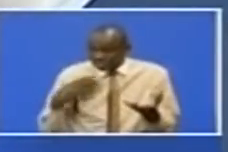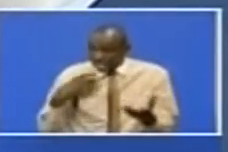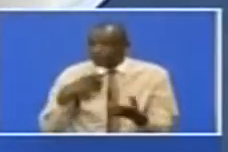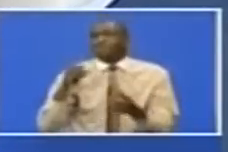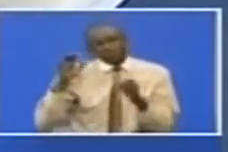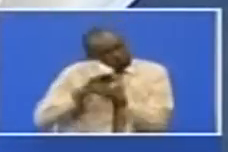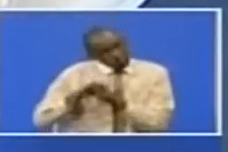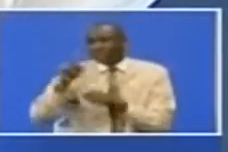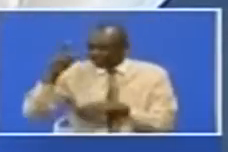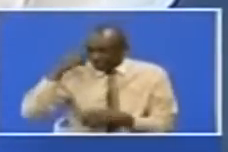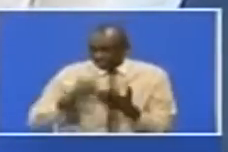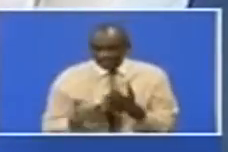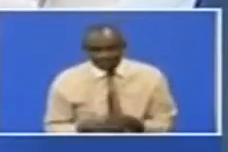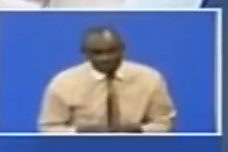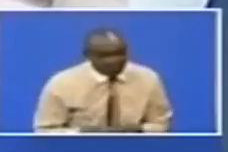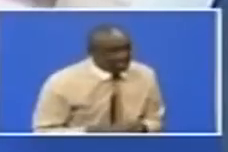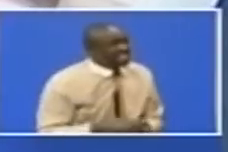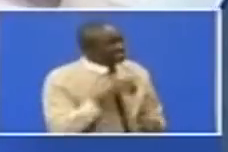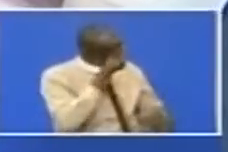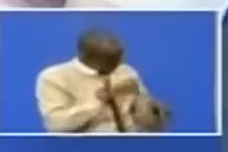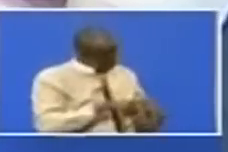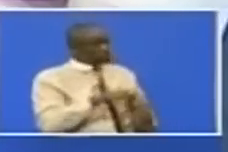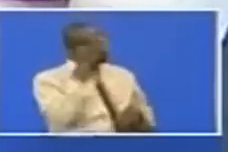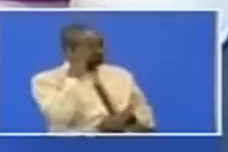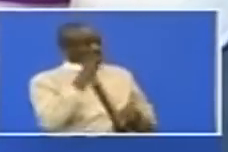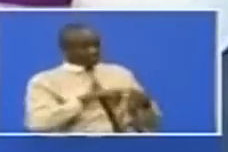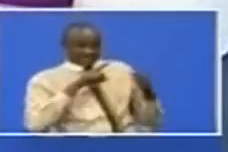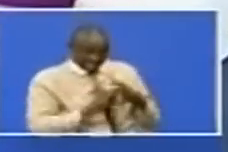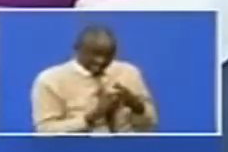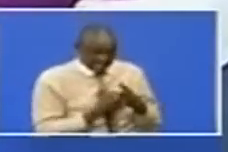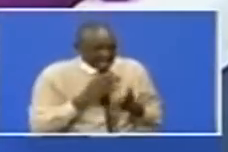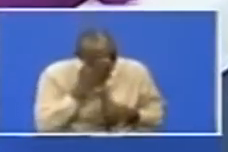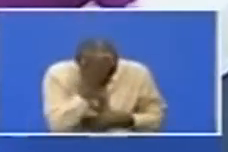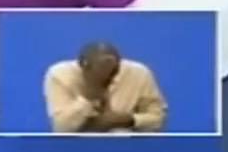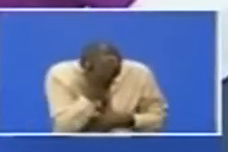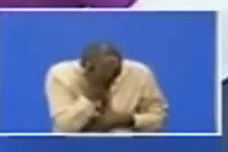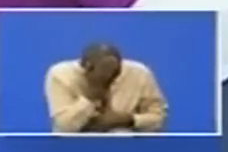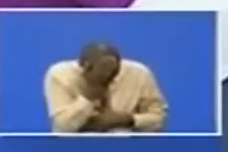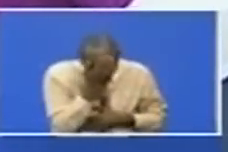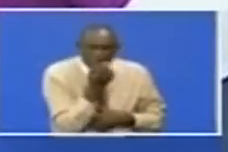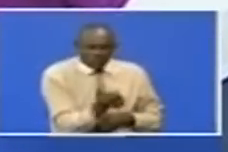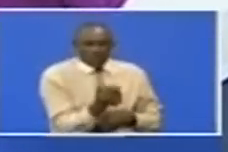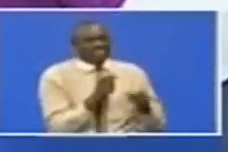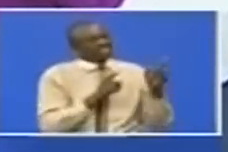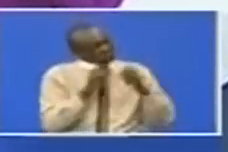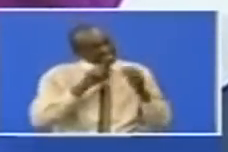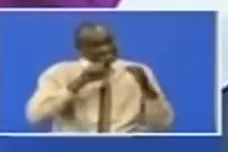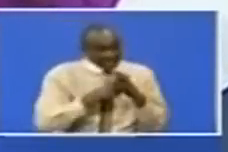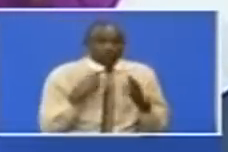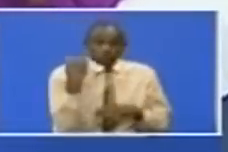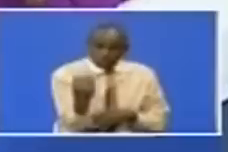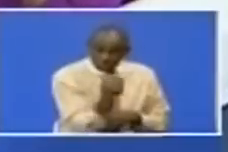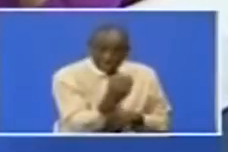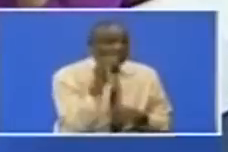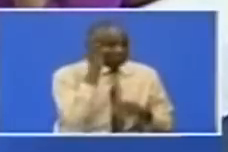large numbers? You know, actually, when I began from humble beginnings. Yeah. So, and as I said, the journey began mm-hmm. from children